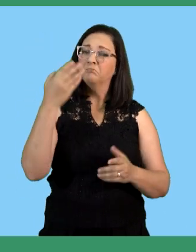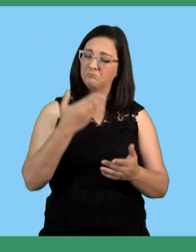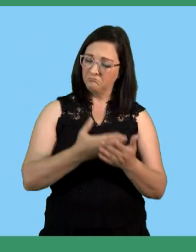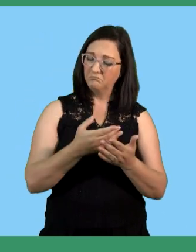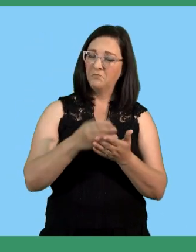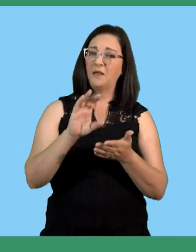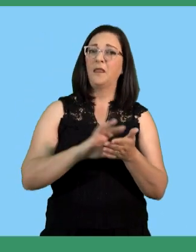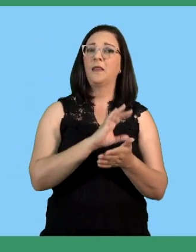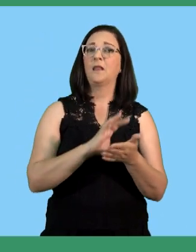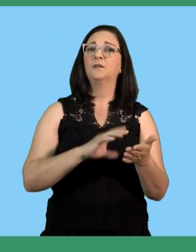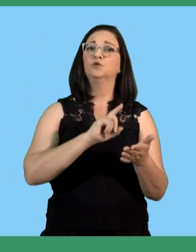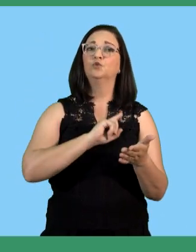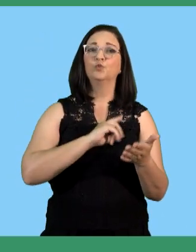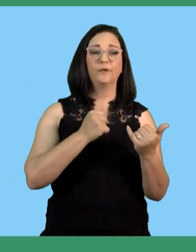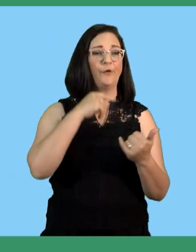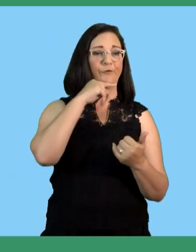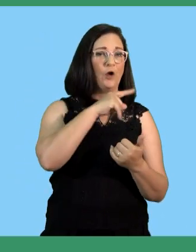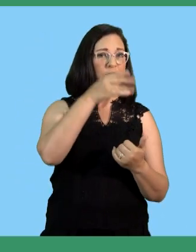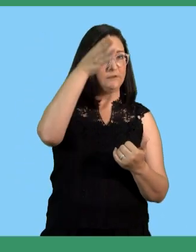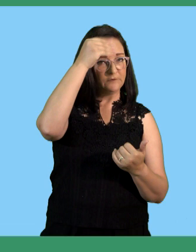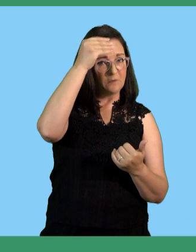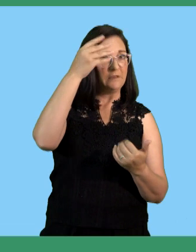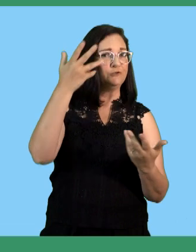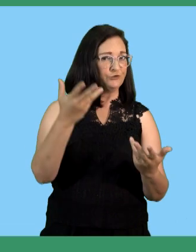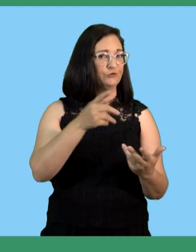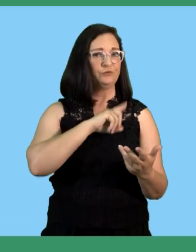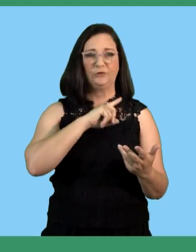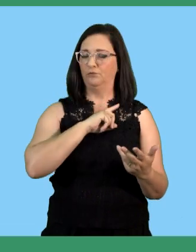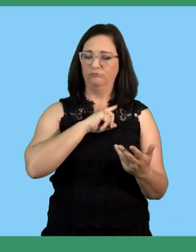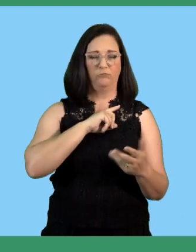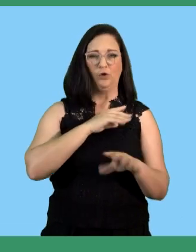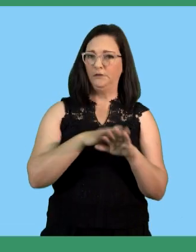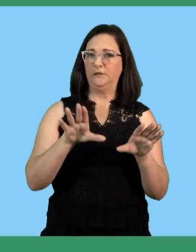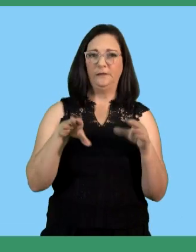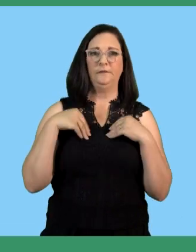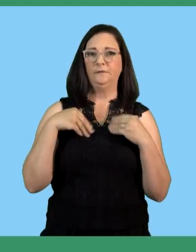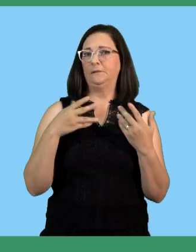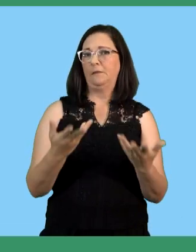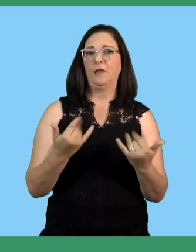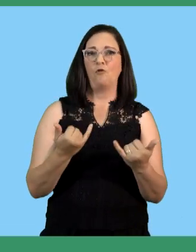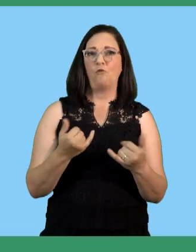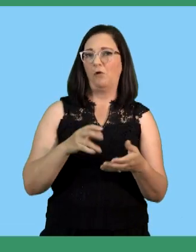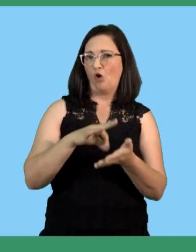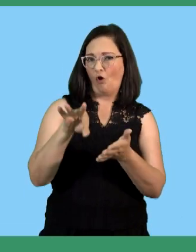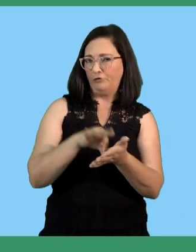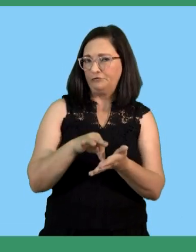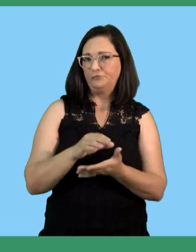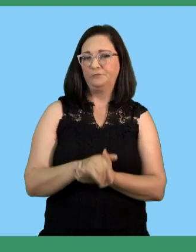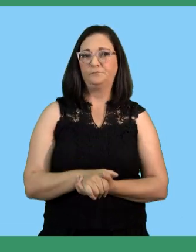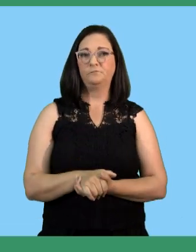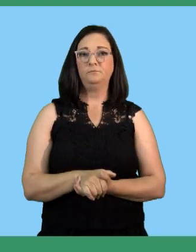that is awarded that was based on the false information regarding the BBBEE status. So if maybe there